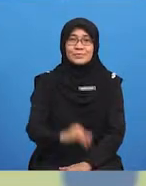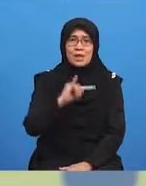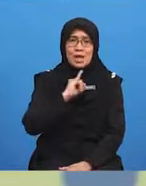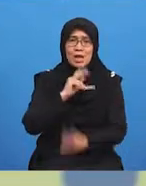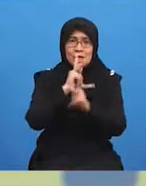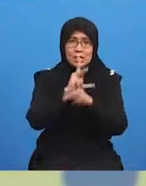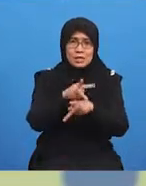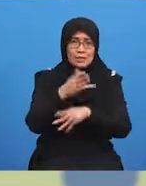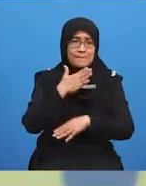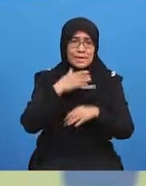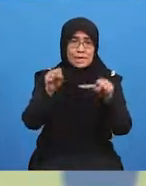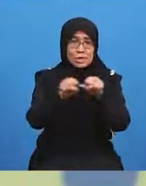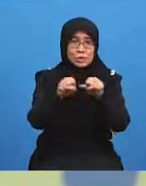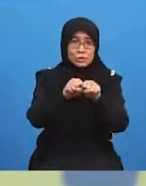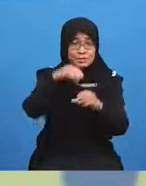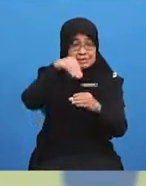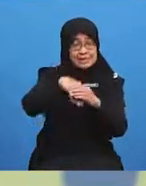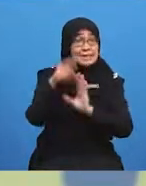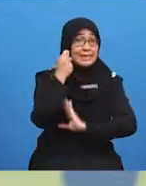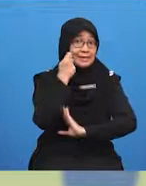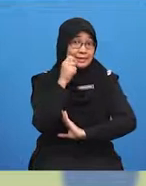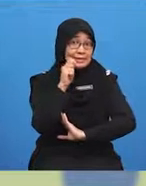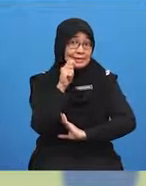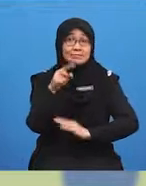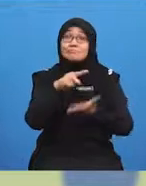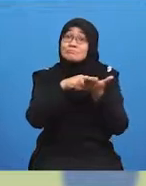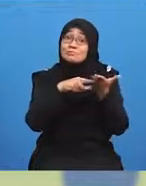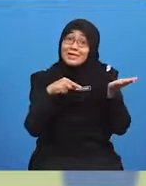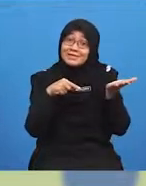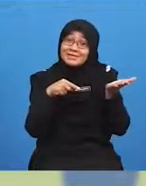I keep my shoes in the...